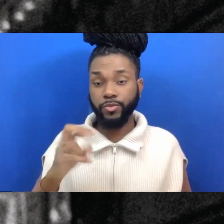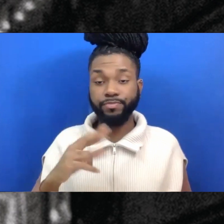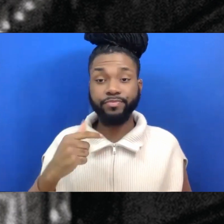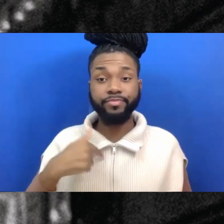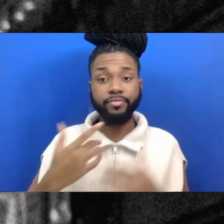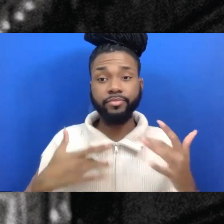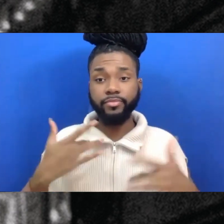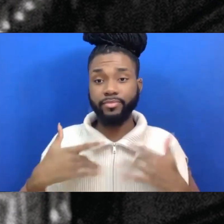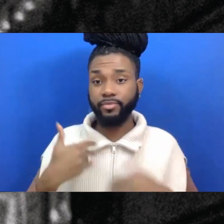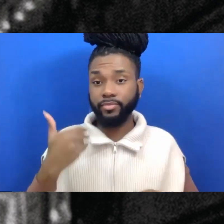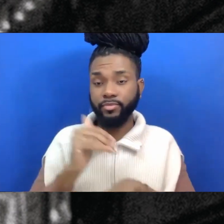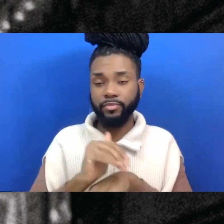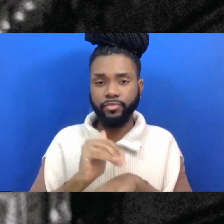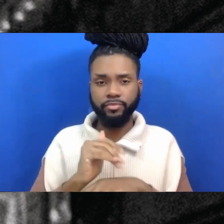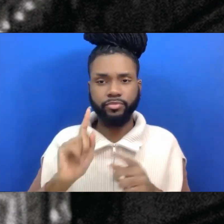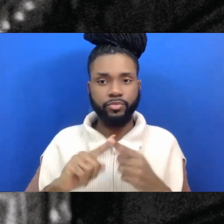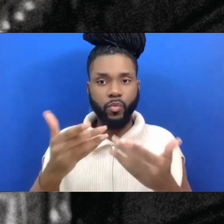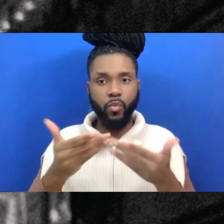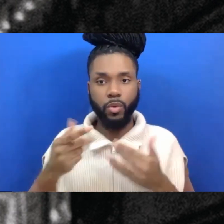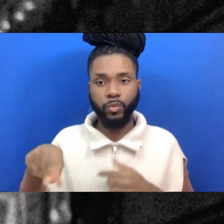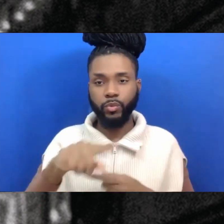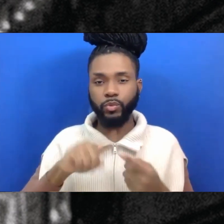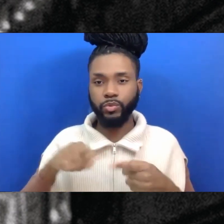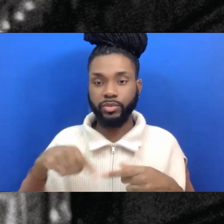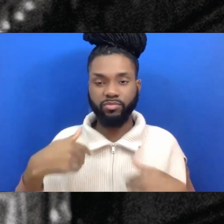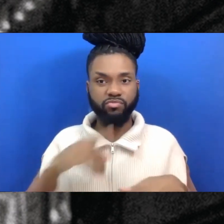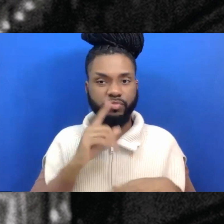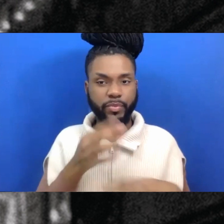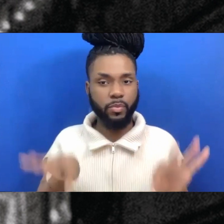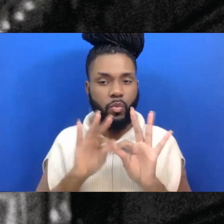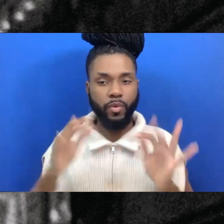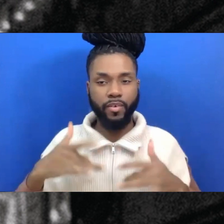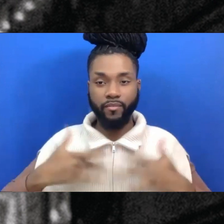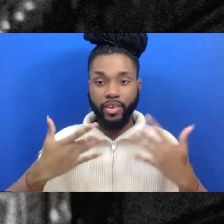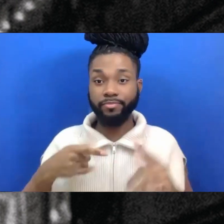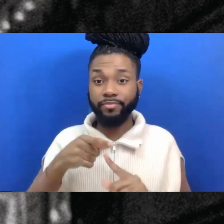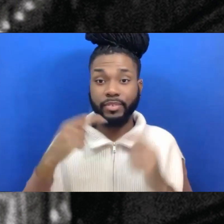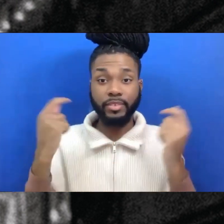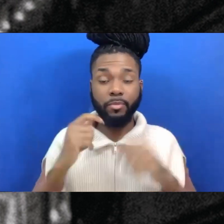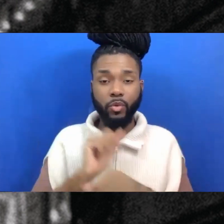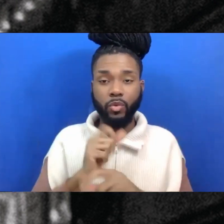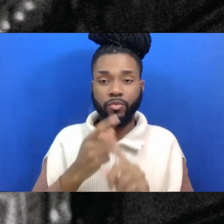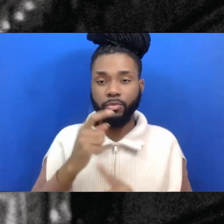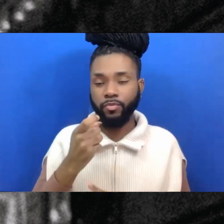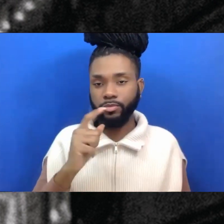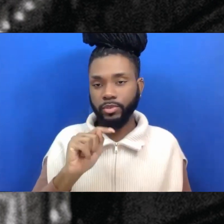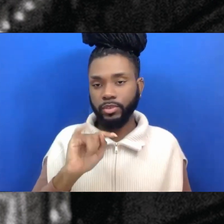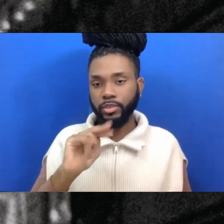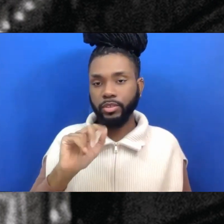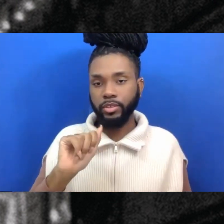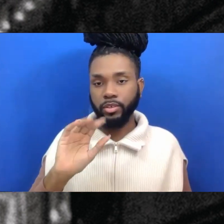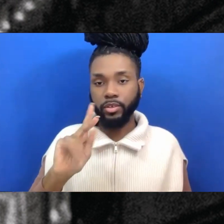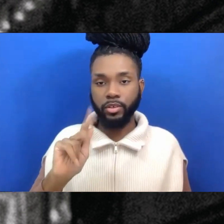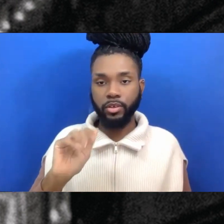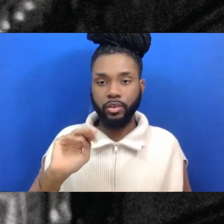delighted this evening to welcome you to this important event celebrating the work of Tina Campt, and most